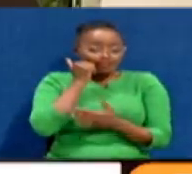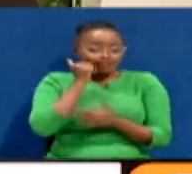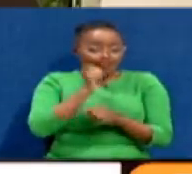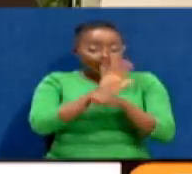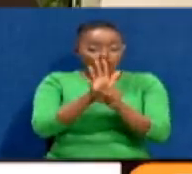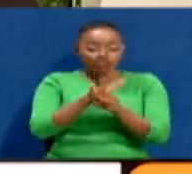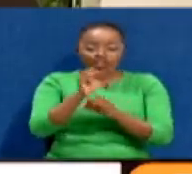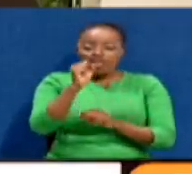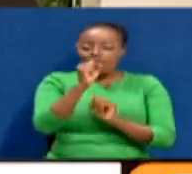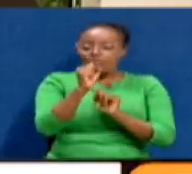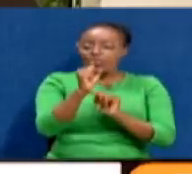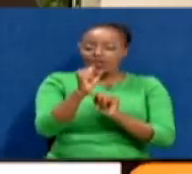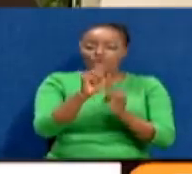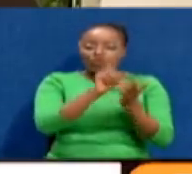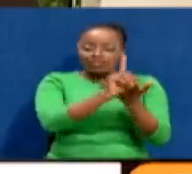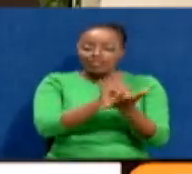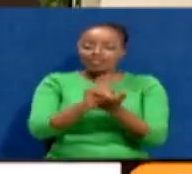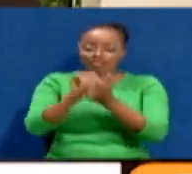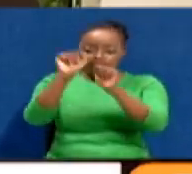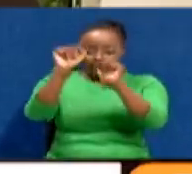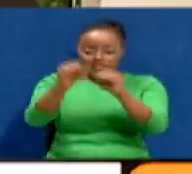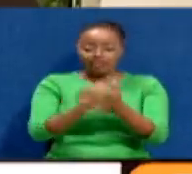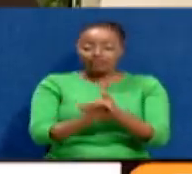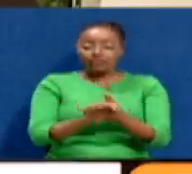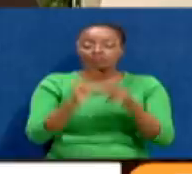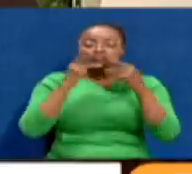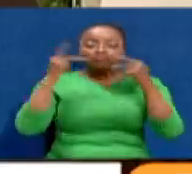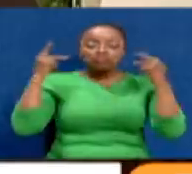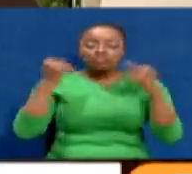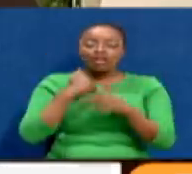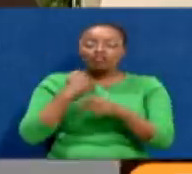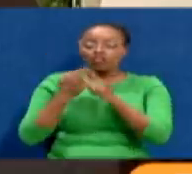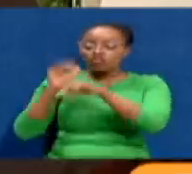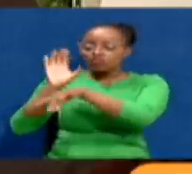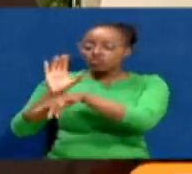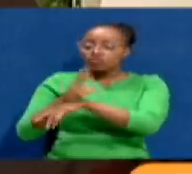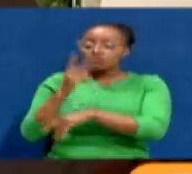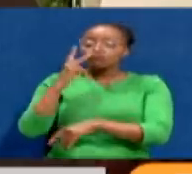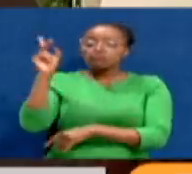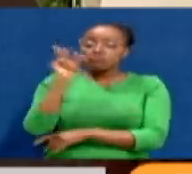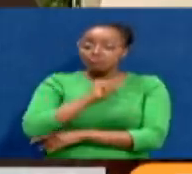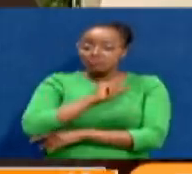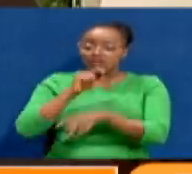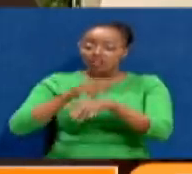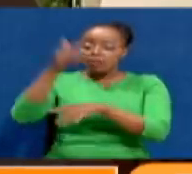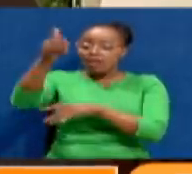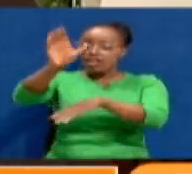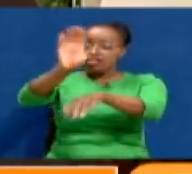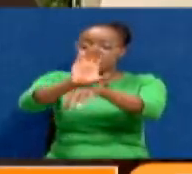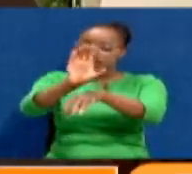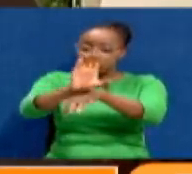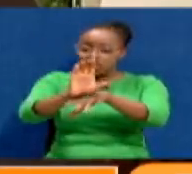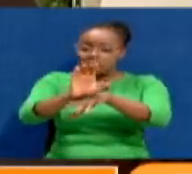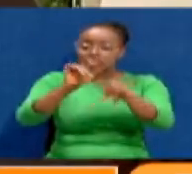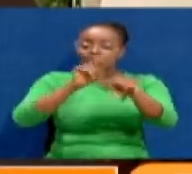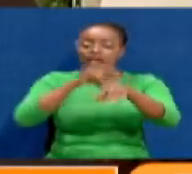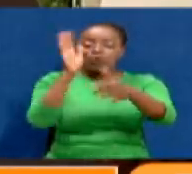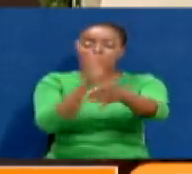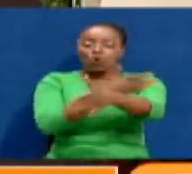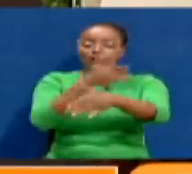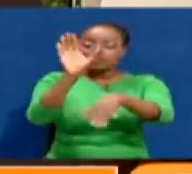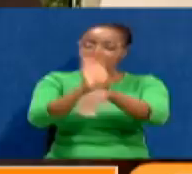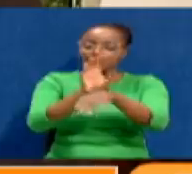when the microphone was disinfected. We had masks right from church. You saw even when we were in church, even when we were singing in